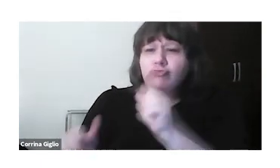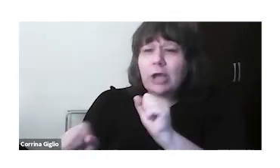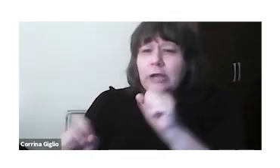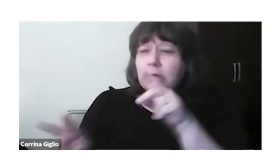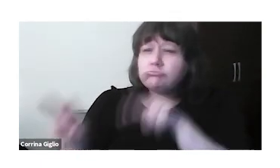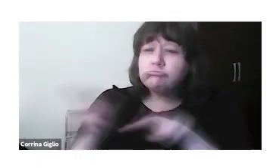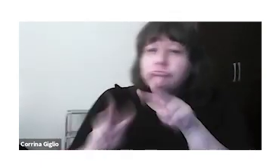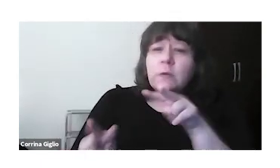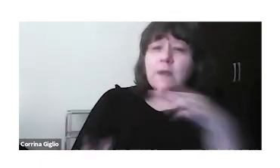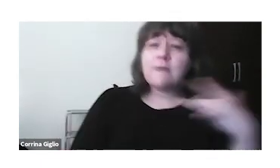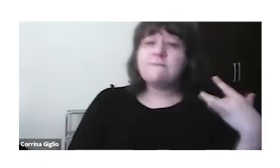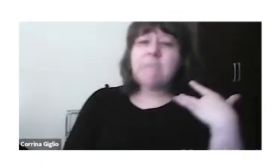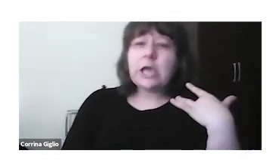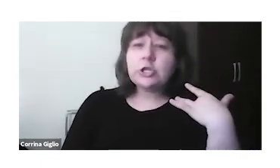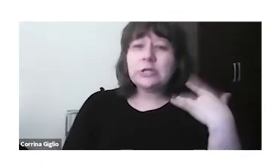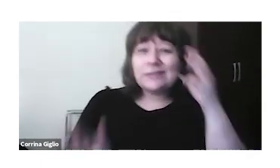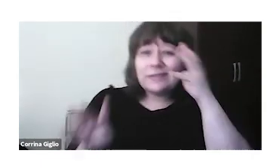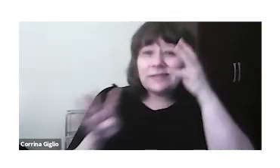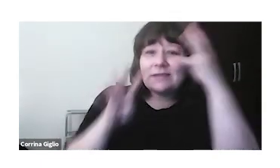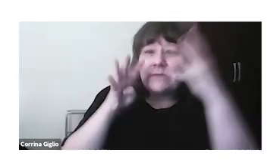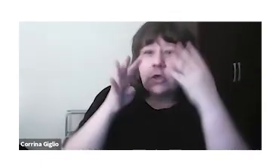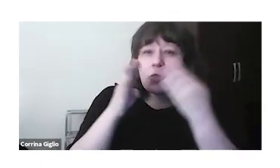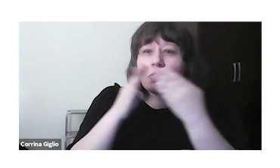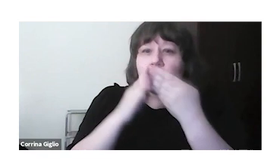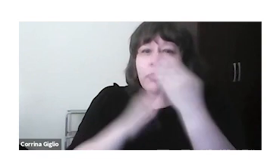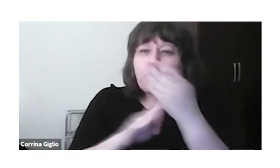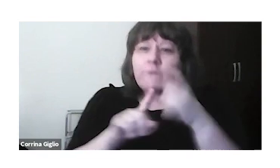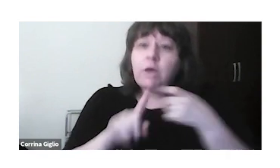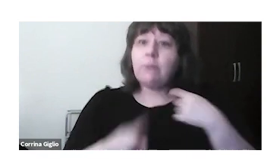fashion and sartorial innovation out of necessity.